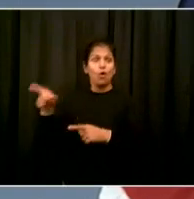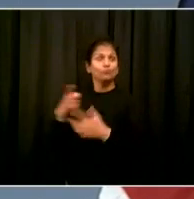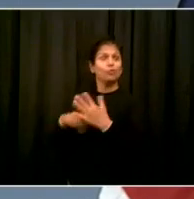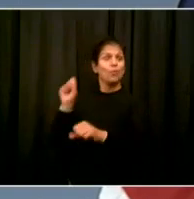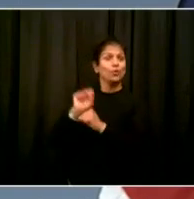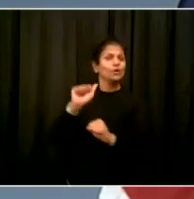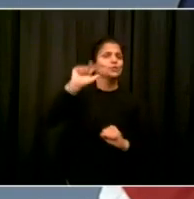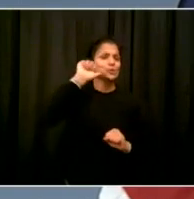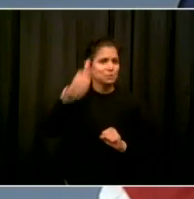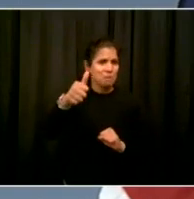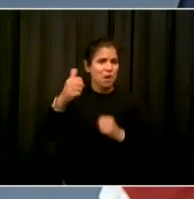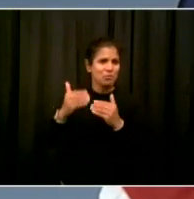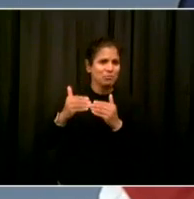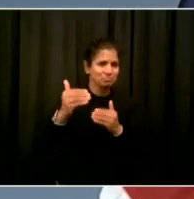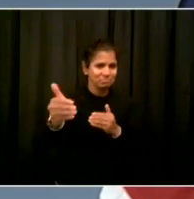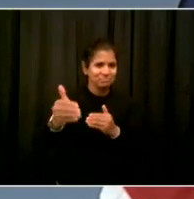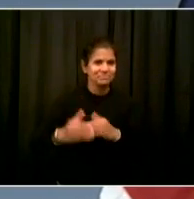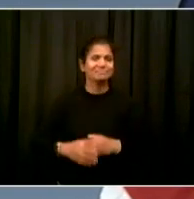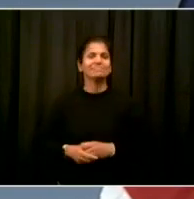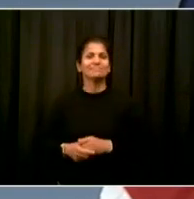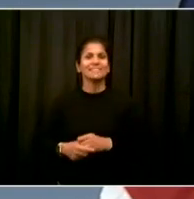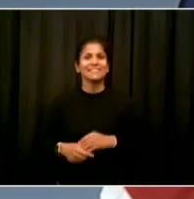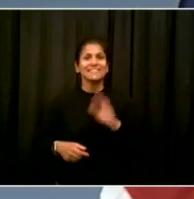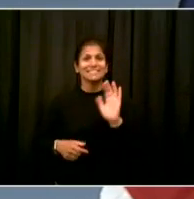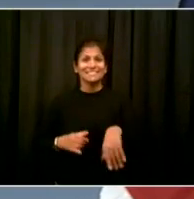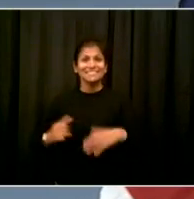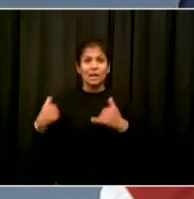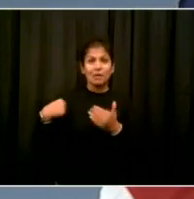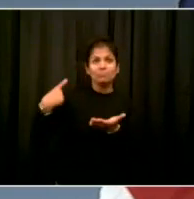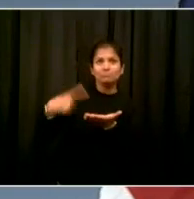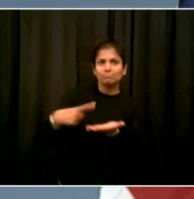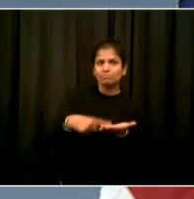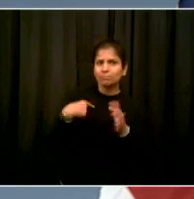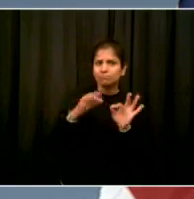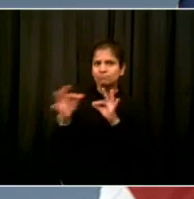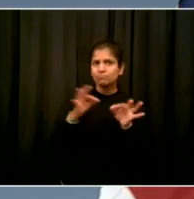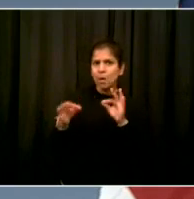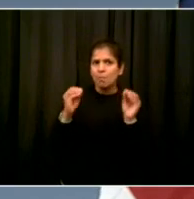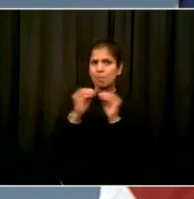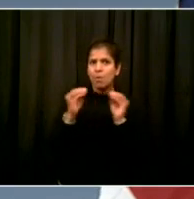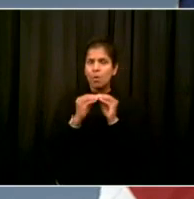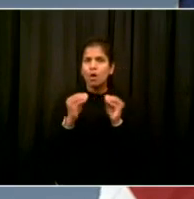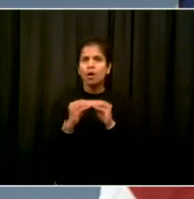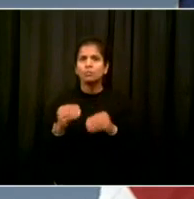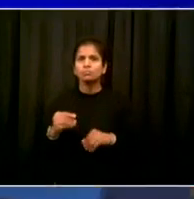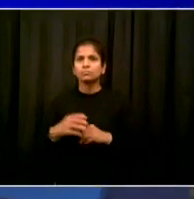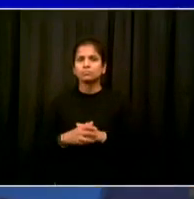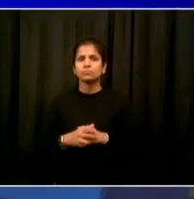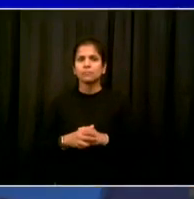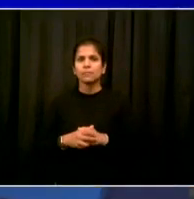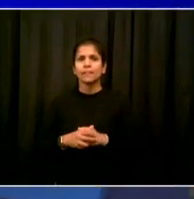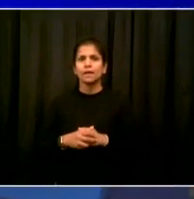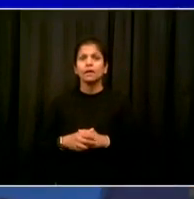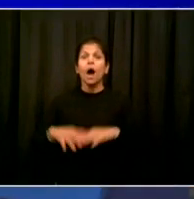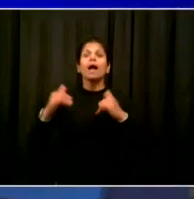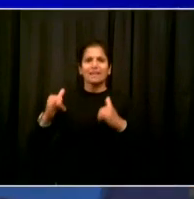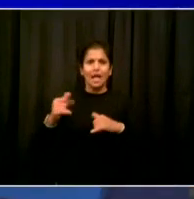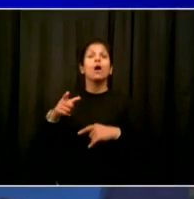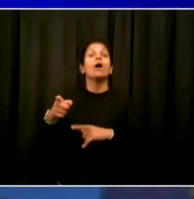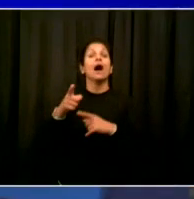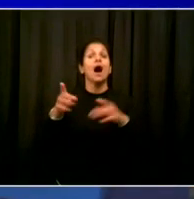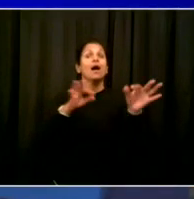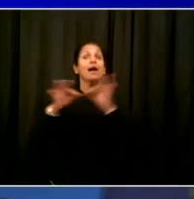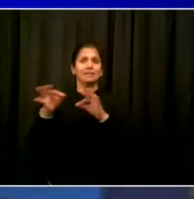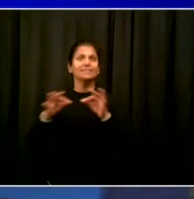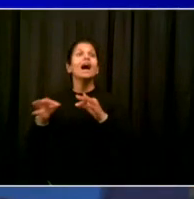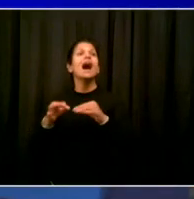I'll highlight them as you can see on the screen. First, we're going to have Chief Eddie Delatorre, who is currently our